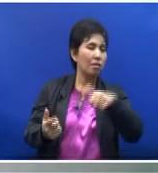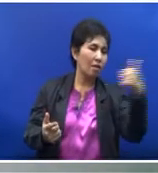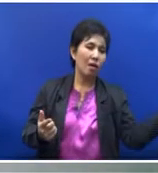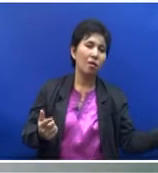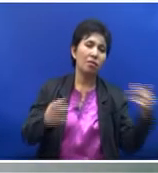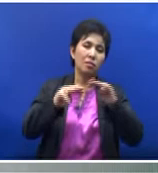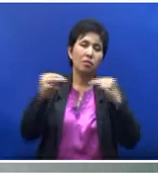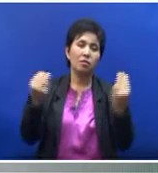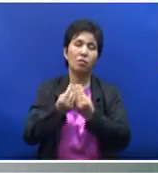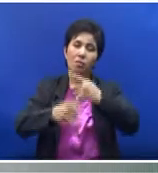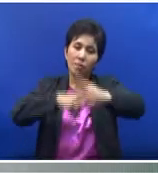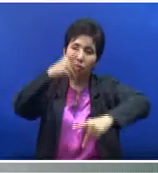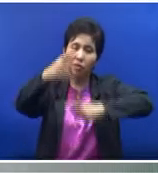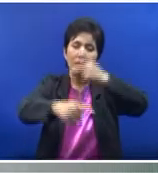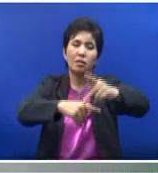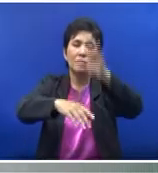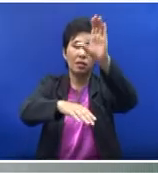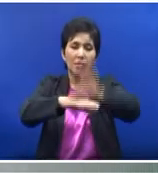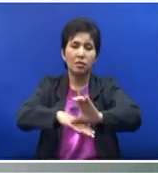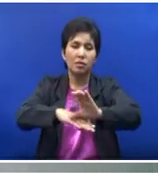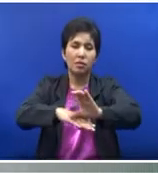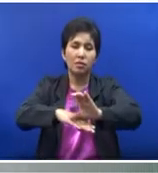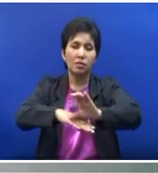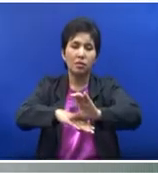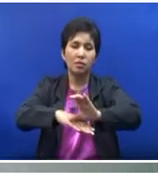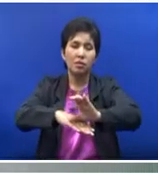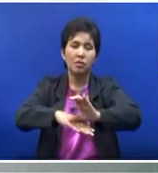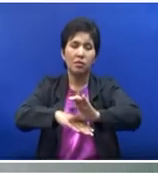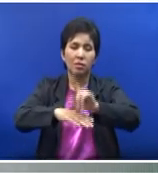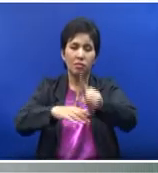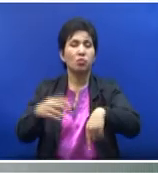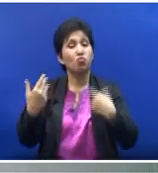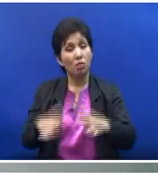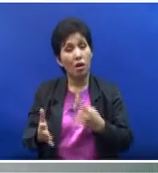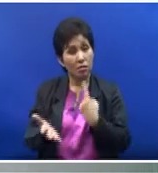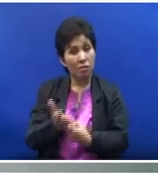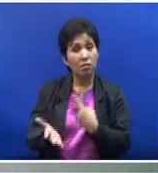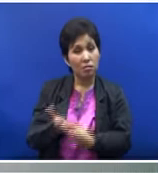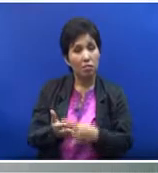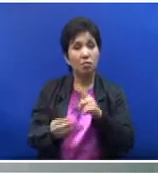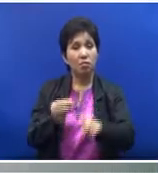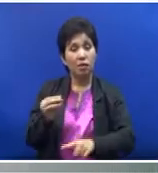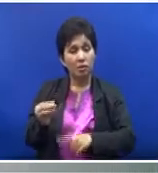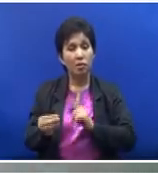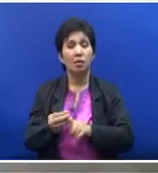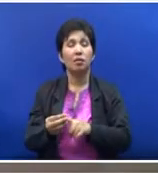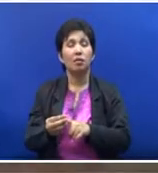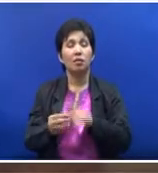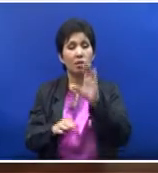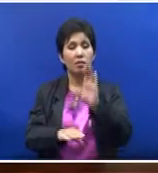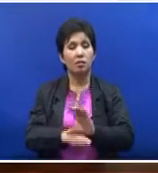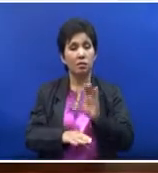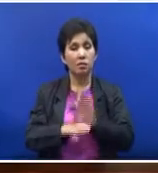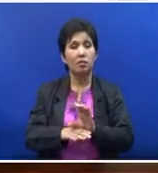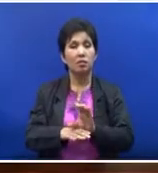the process of cultural diffusion. You remember we have discussed about cultural diffusion. Okay, so it